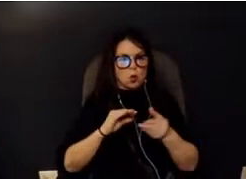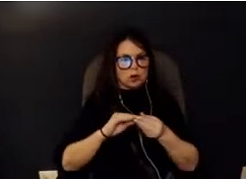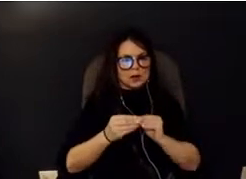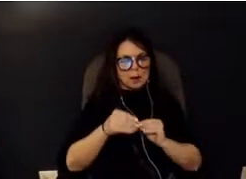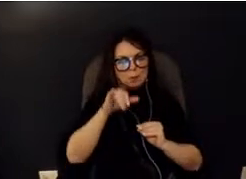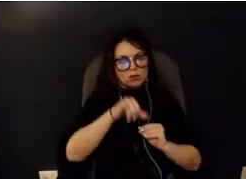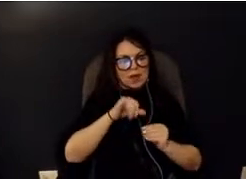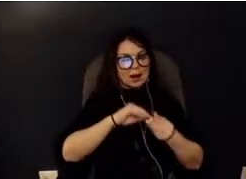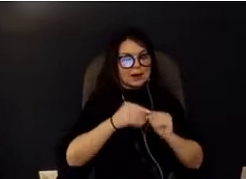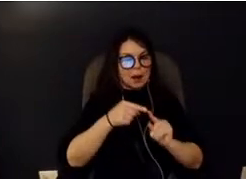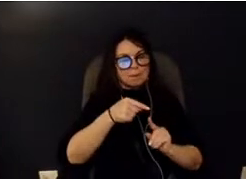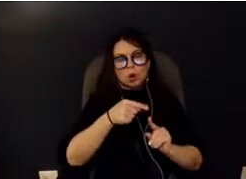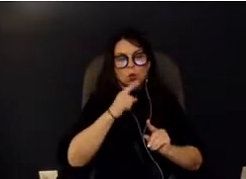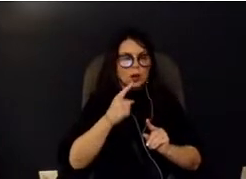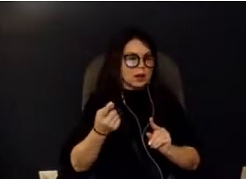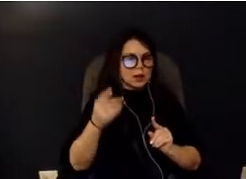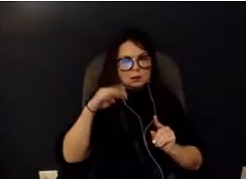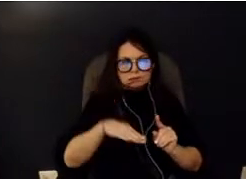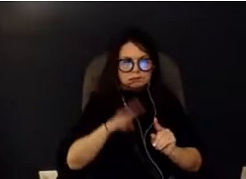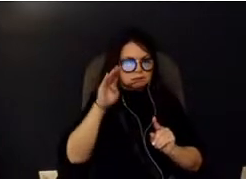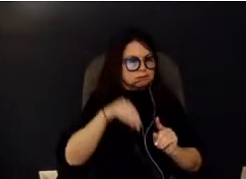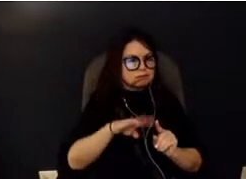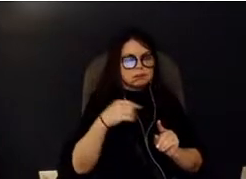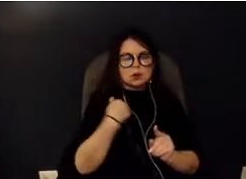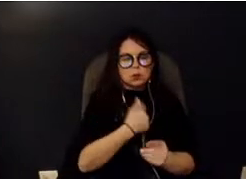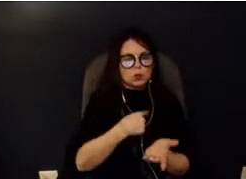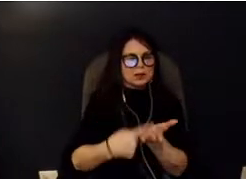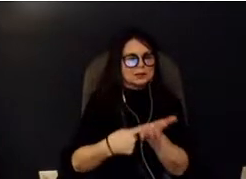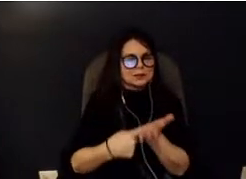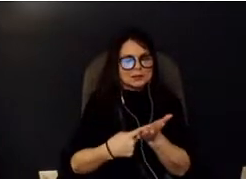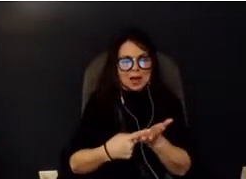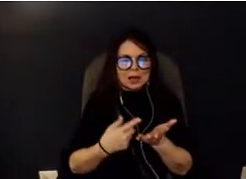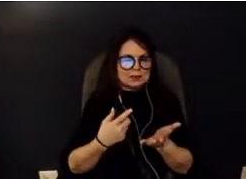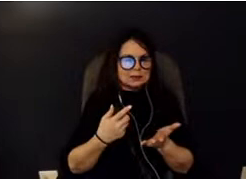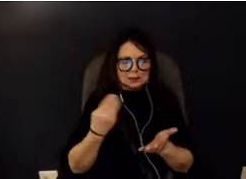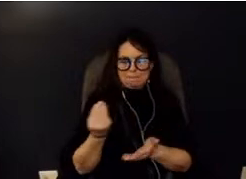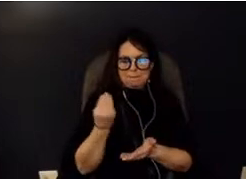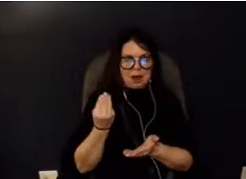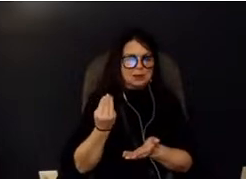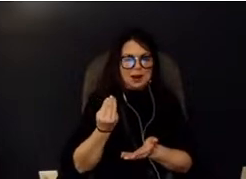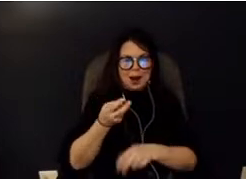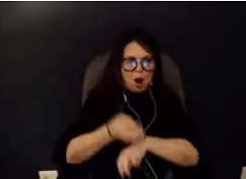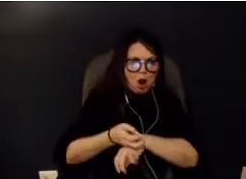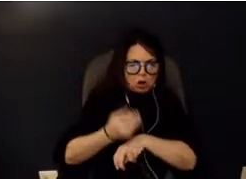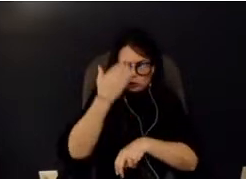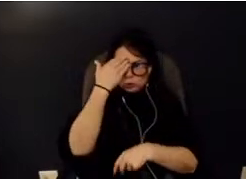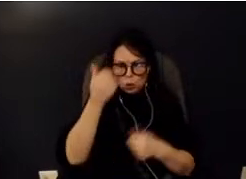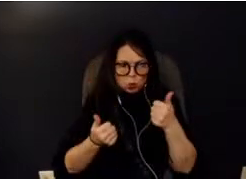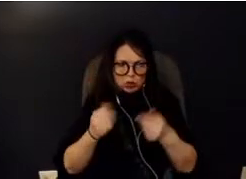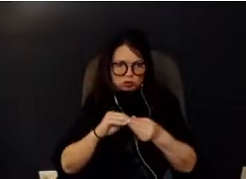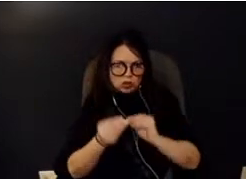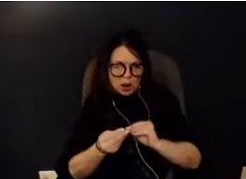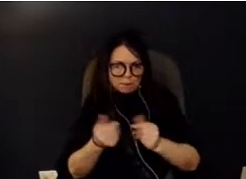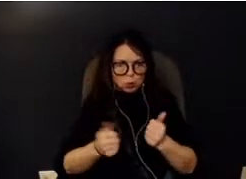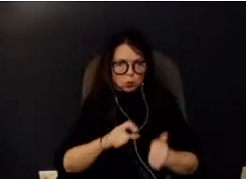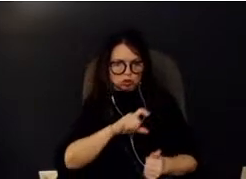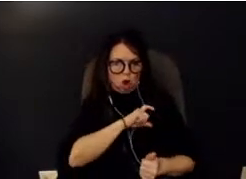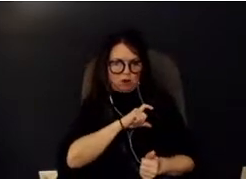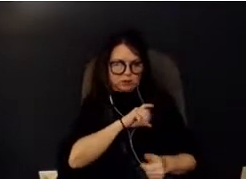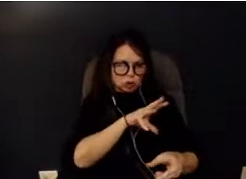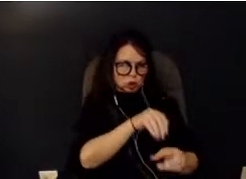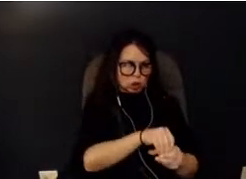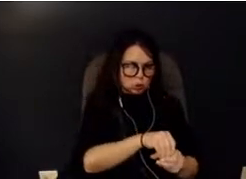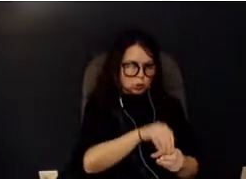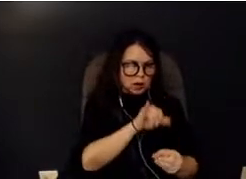hard it was, even within the context of the conversation on Monday, to know which numbers we were talking about, which officers were included, do they count when they're in field training,